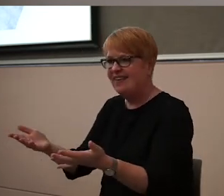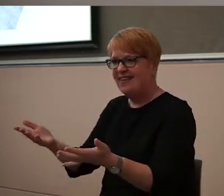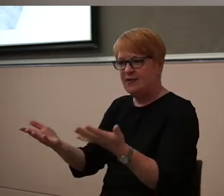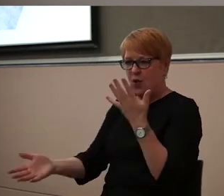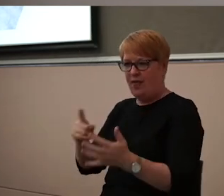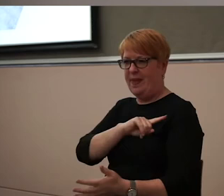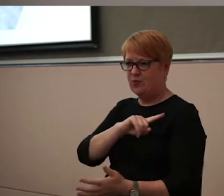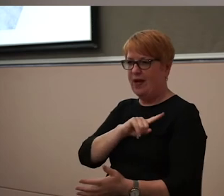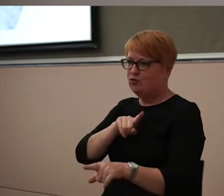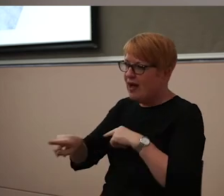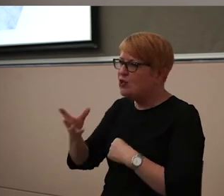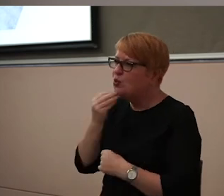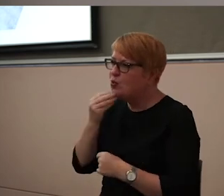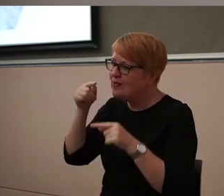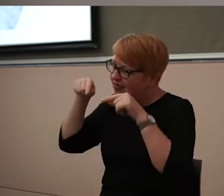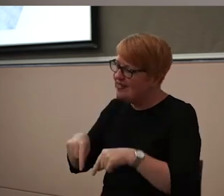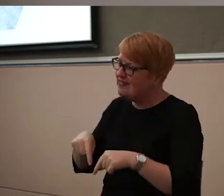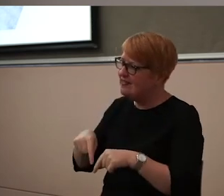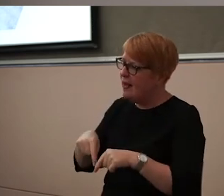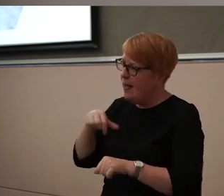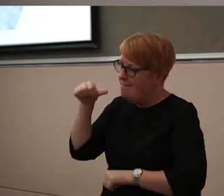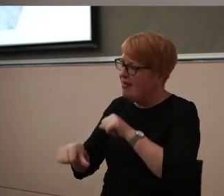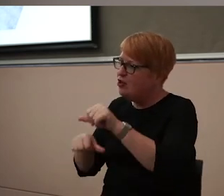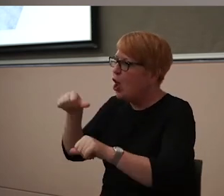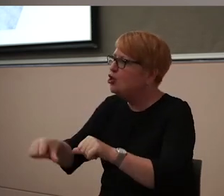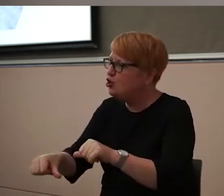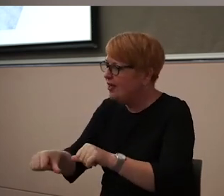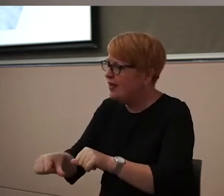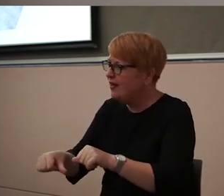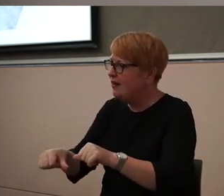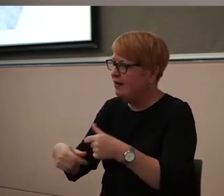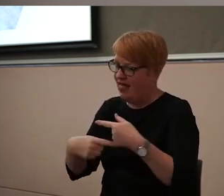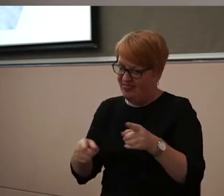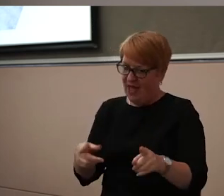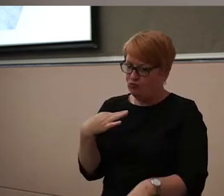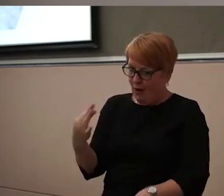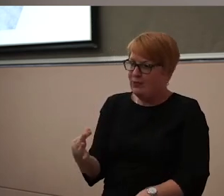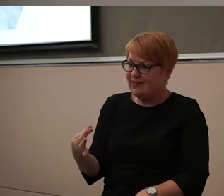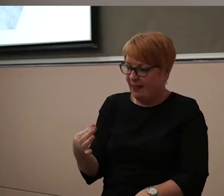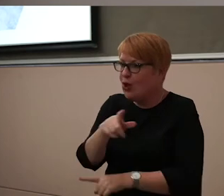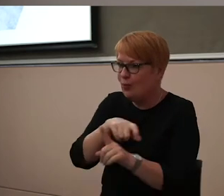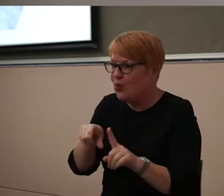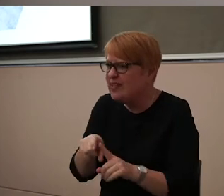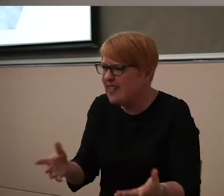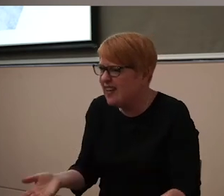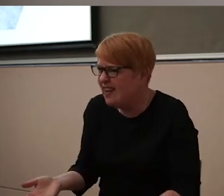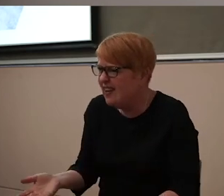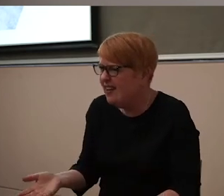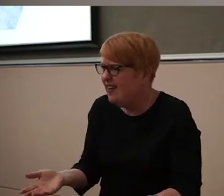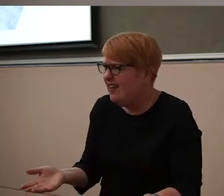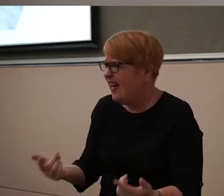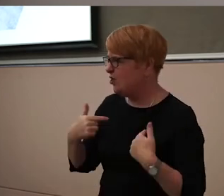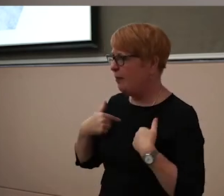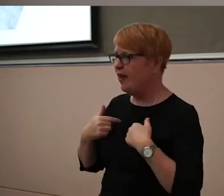I can't hold them, so like, I'm not going to do it. And because it's not a methodology, it's not something you can